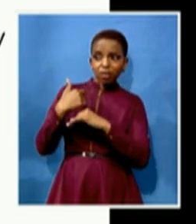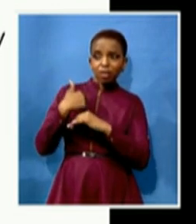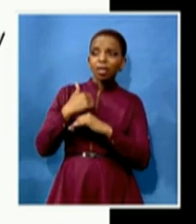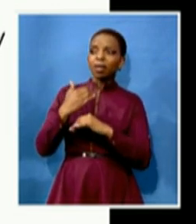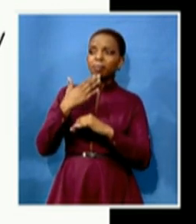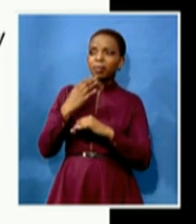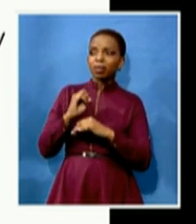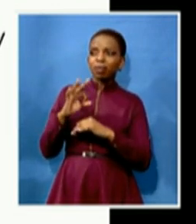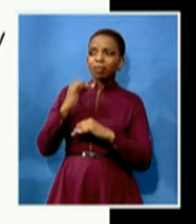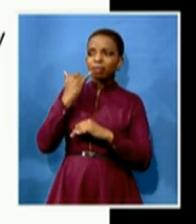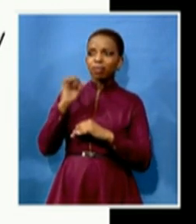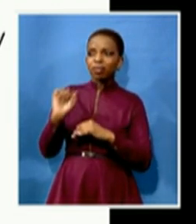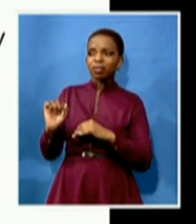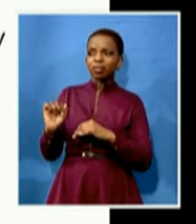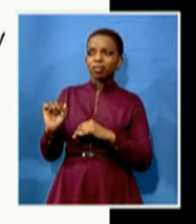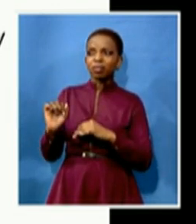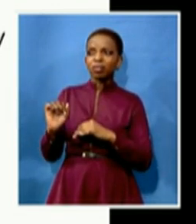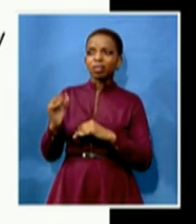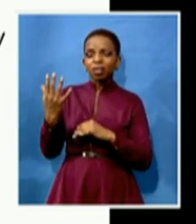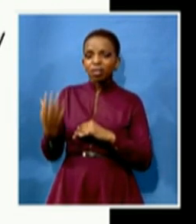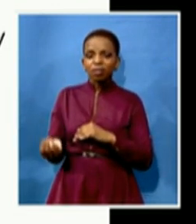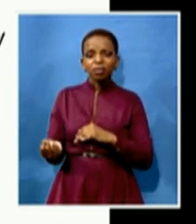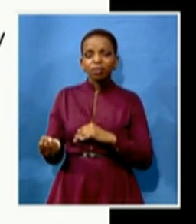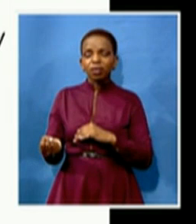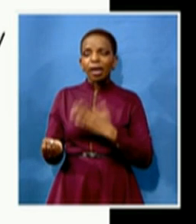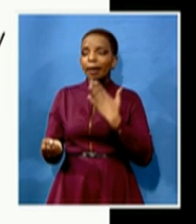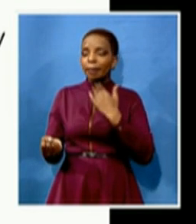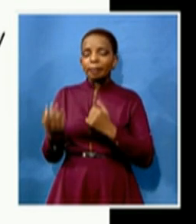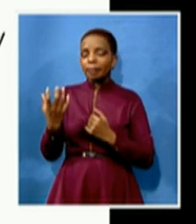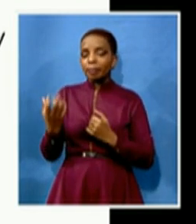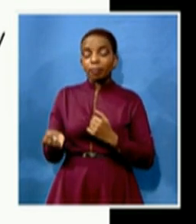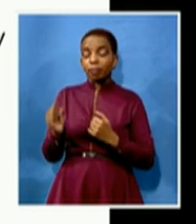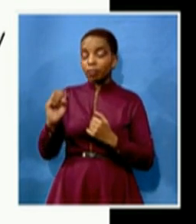Can you mute, please? Okay. Thank you for an excellent.